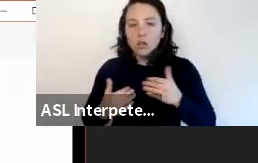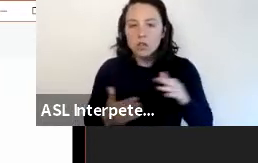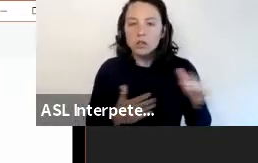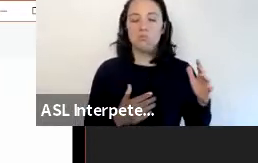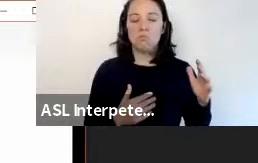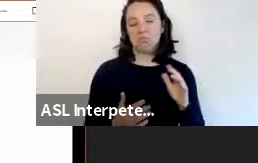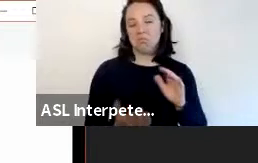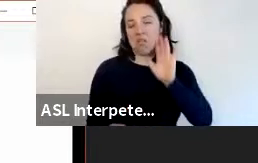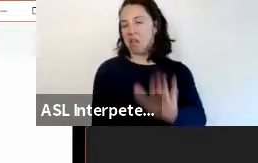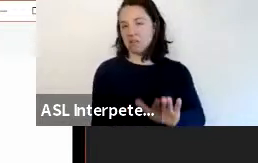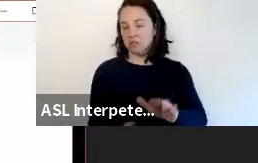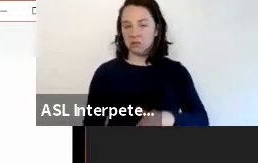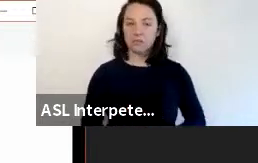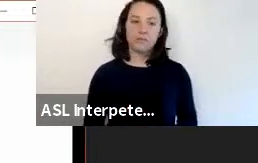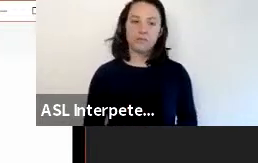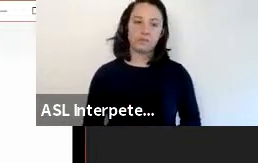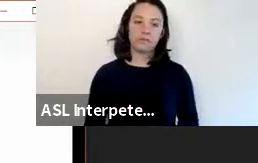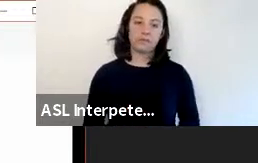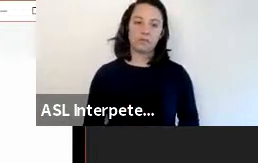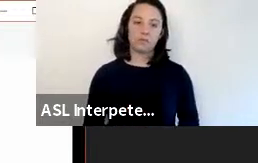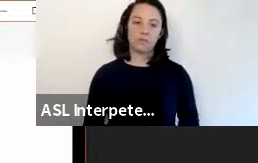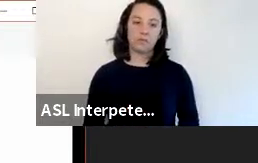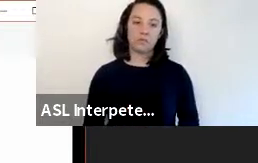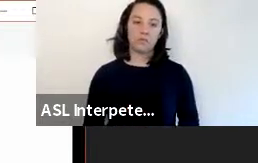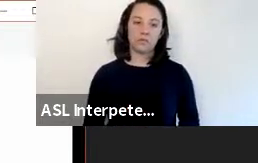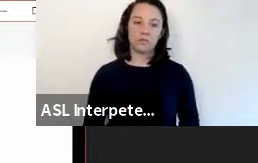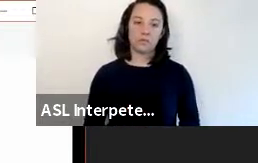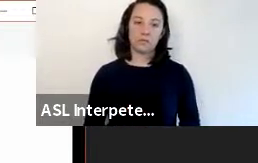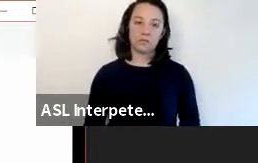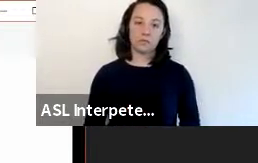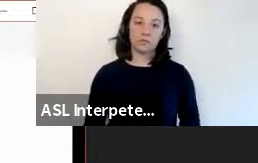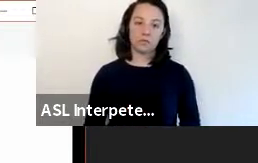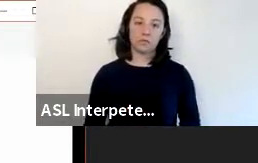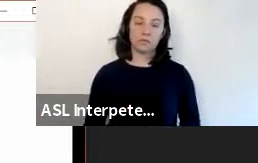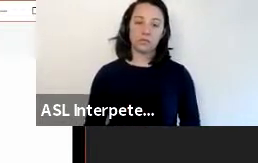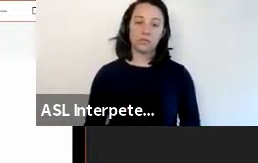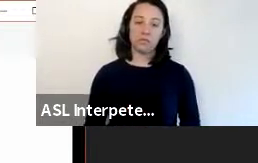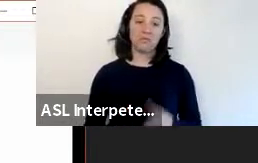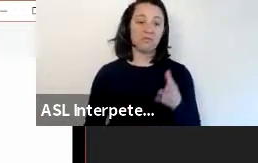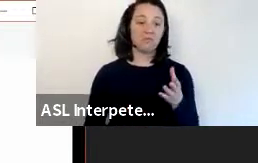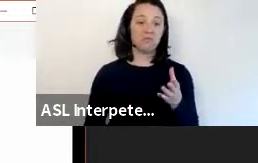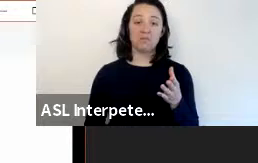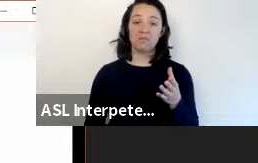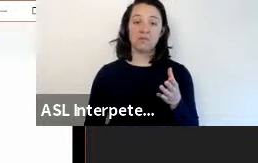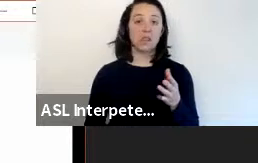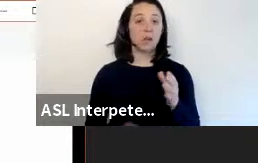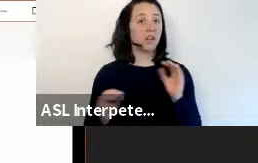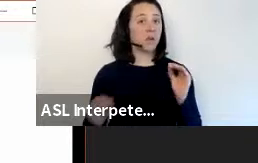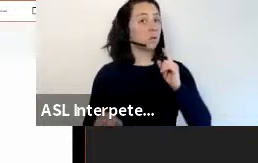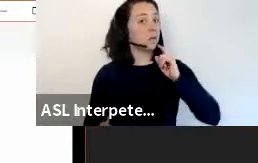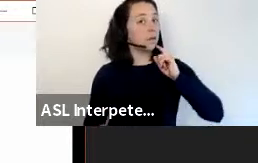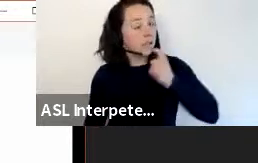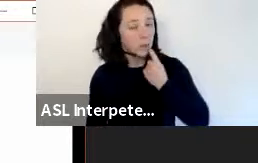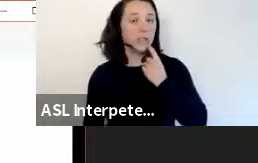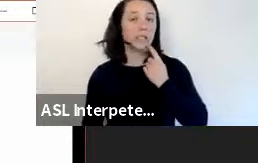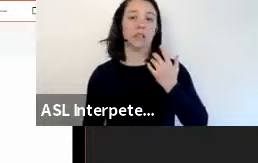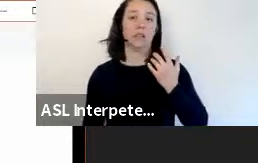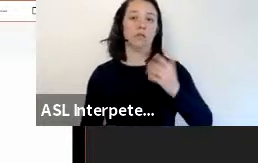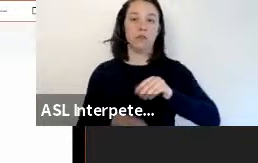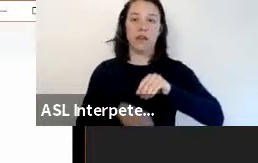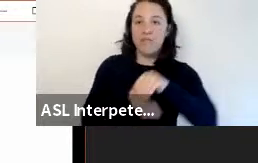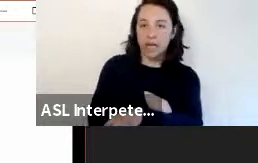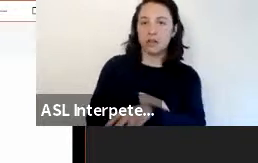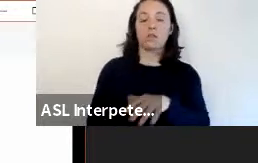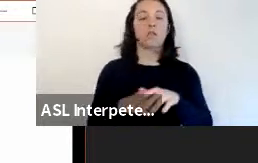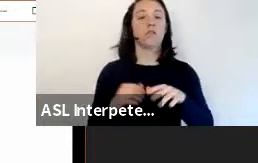Of note, there are no serious side effects that occur, as in there are